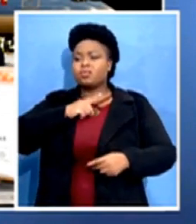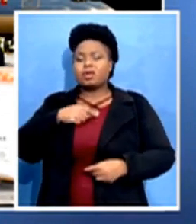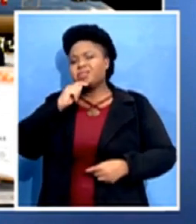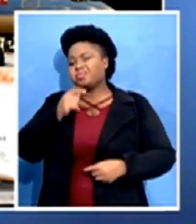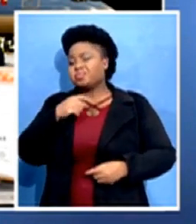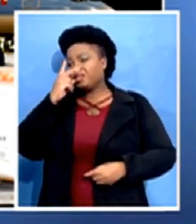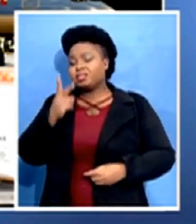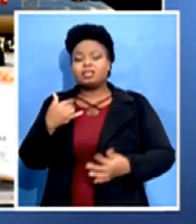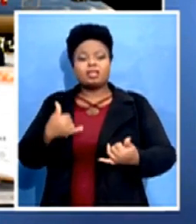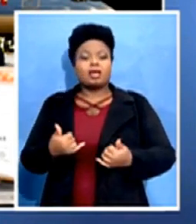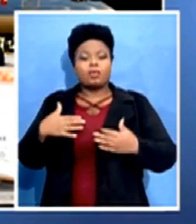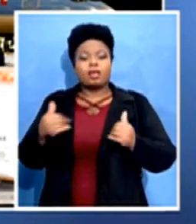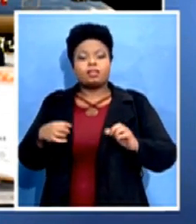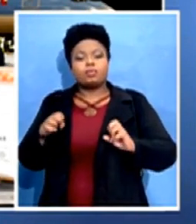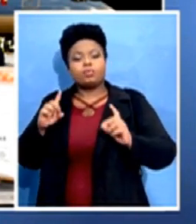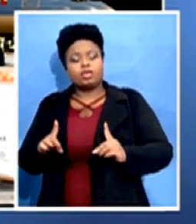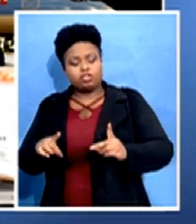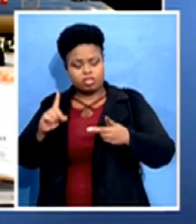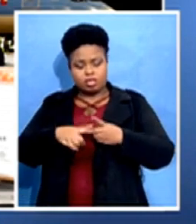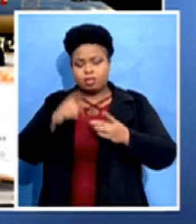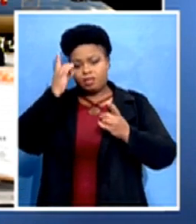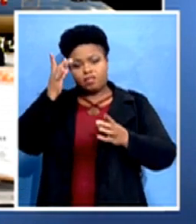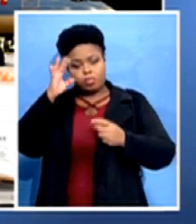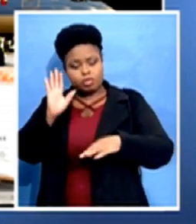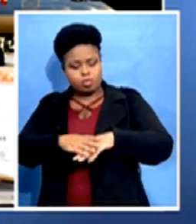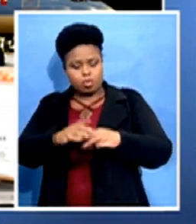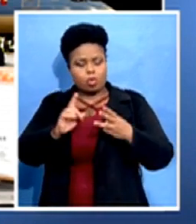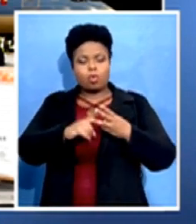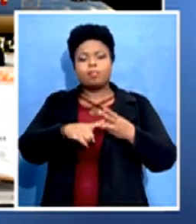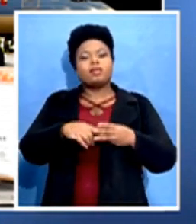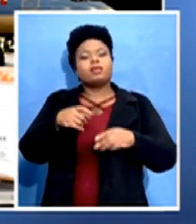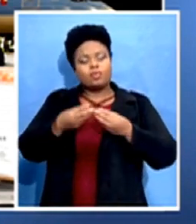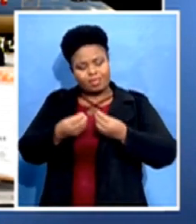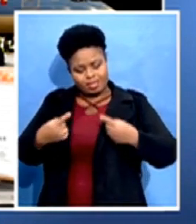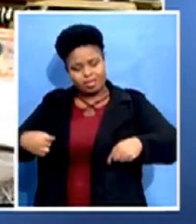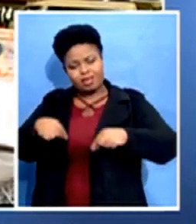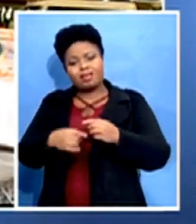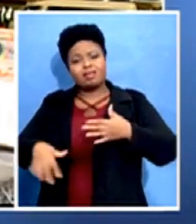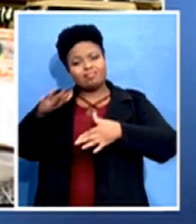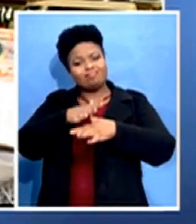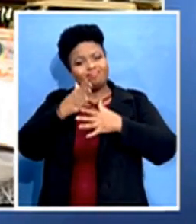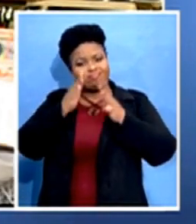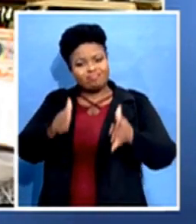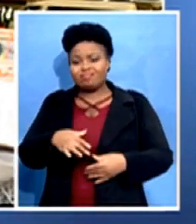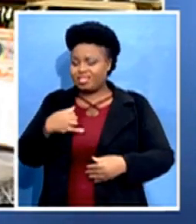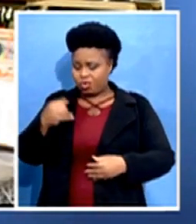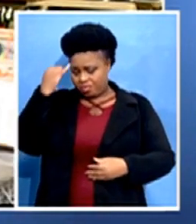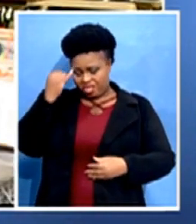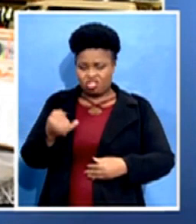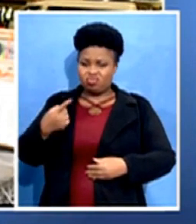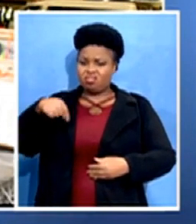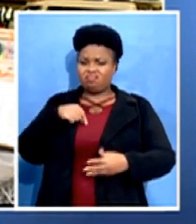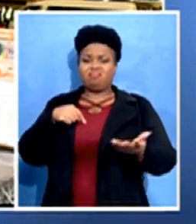more information, more especially with us frontline workers, because just imagine if us frontline workers, nurses and doctors are